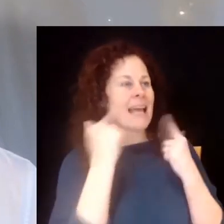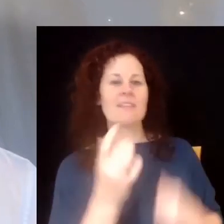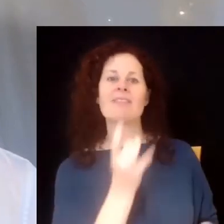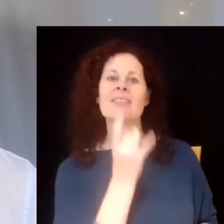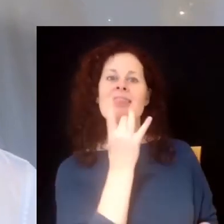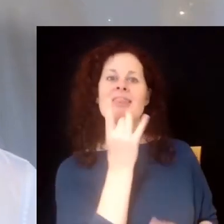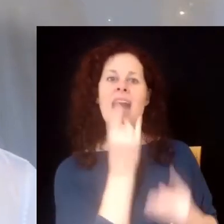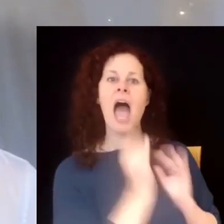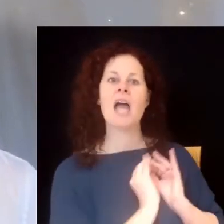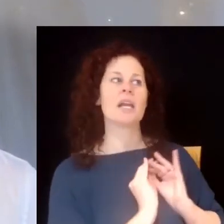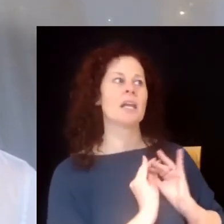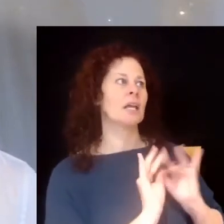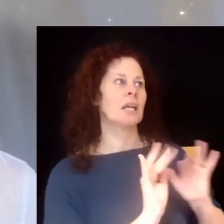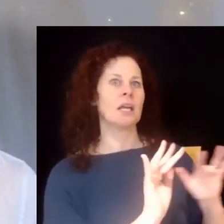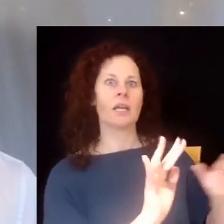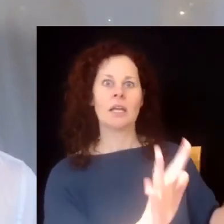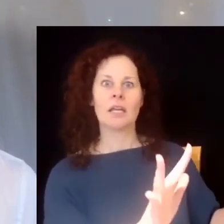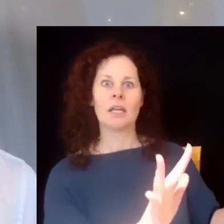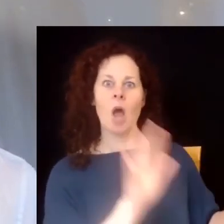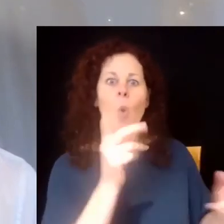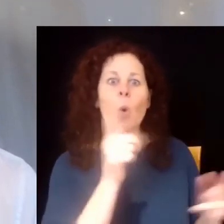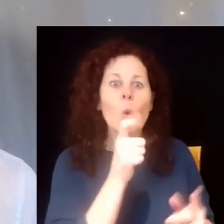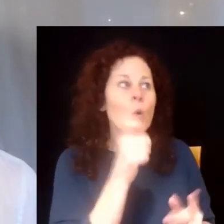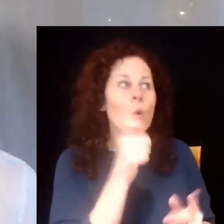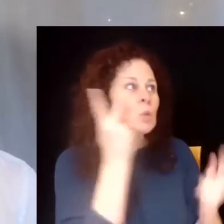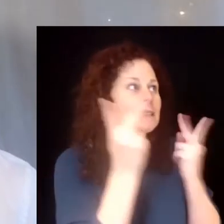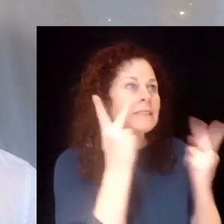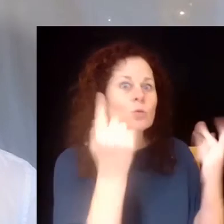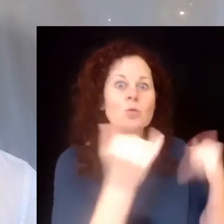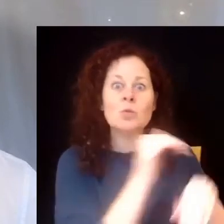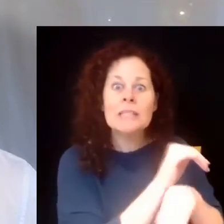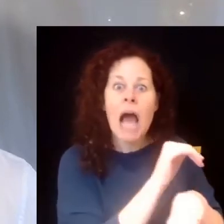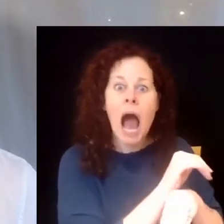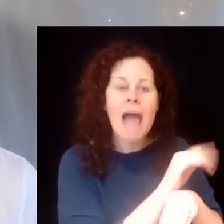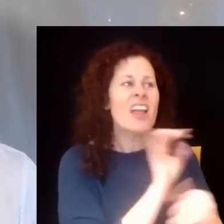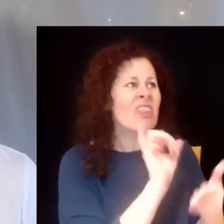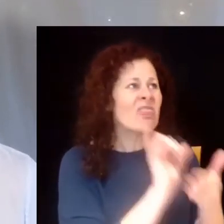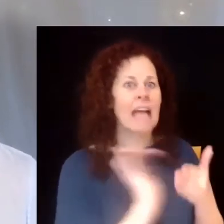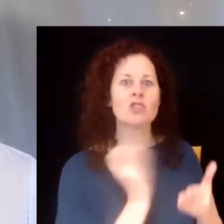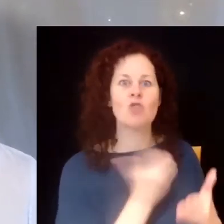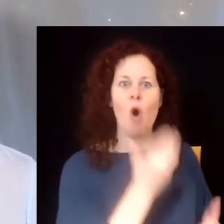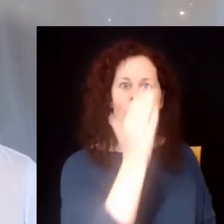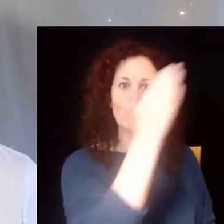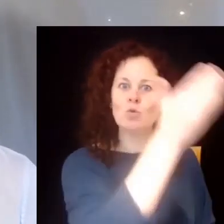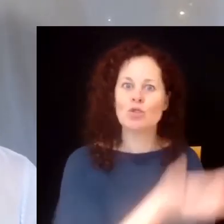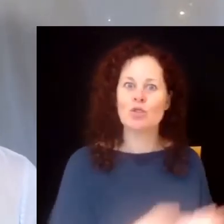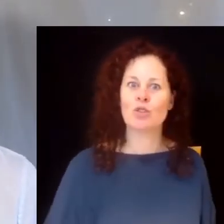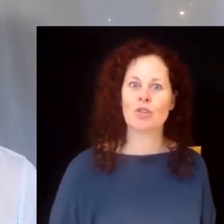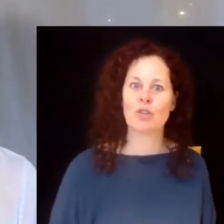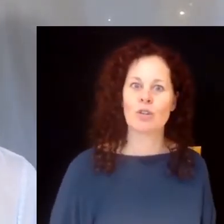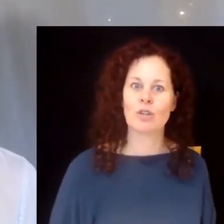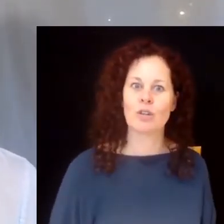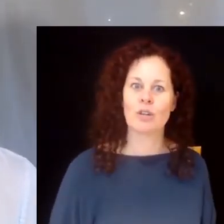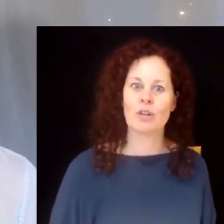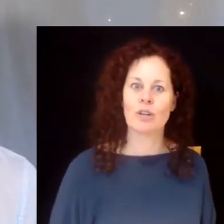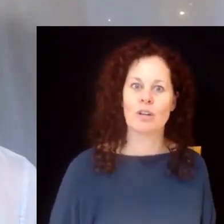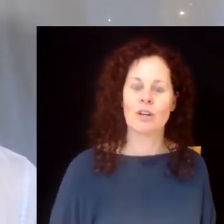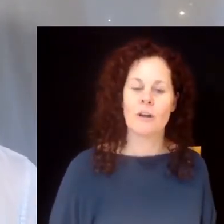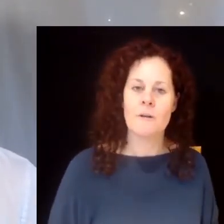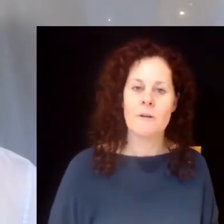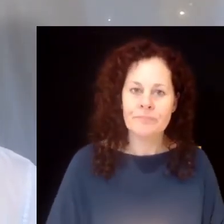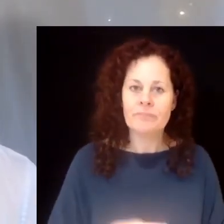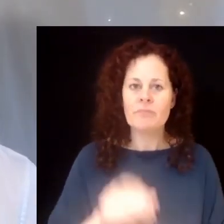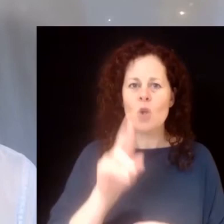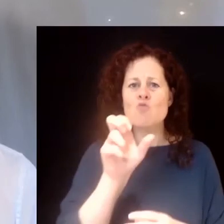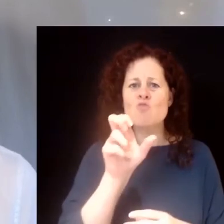of you, because of the light inside of me, because of us, because the voices of the scholars you see tonight are the voices